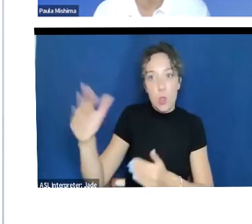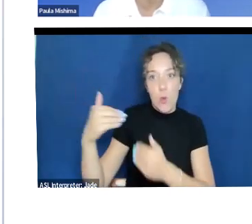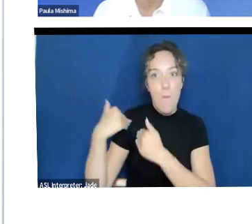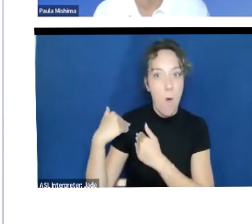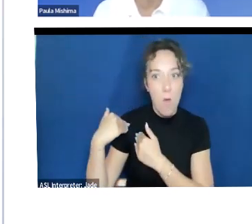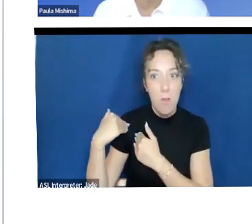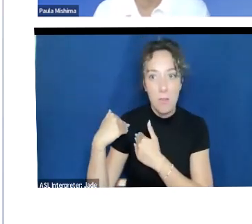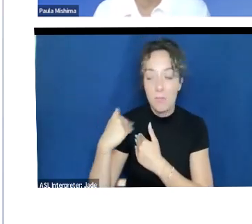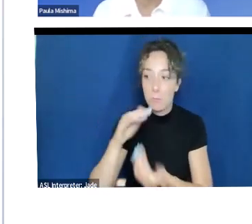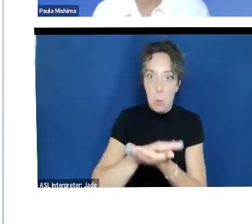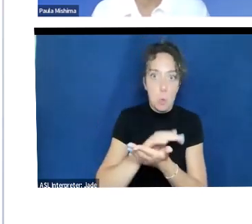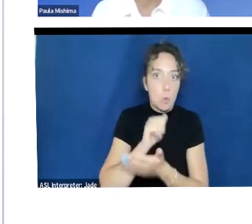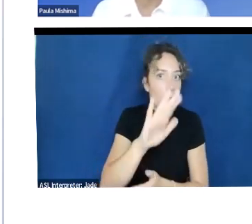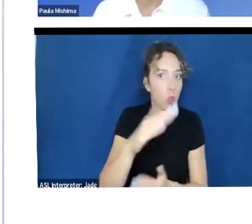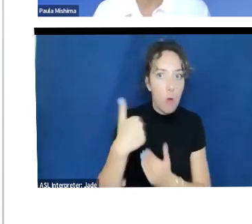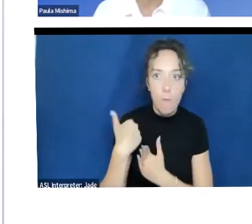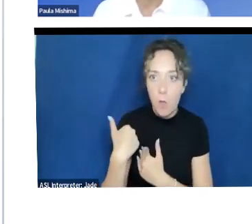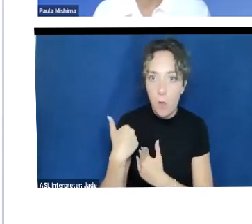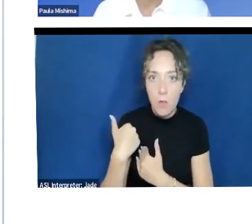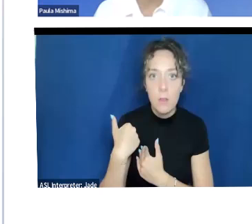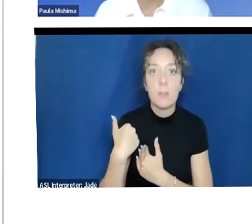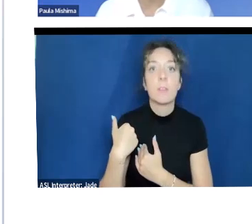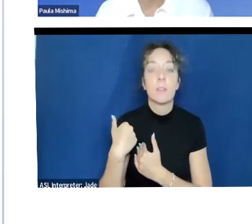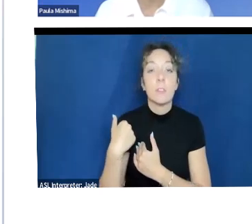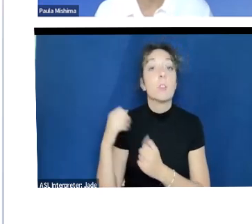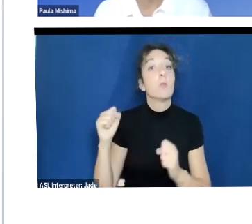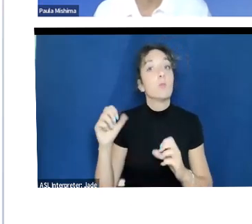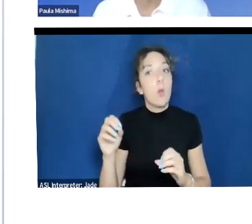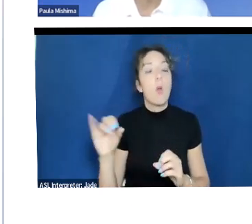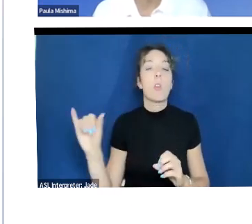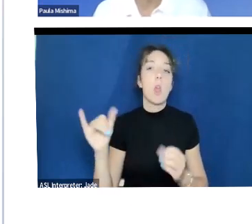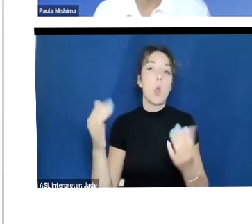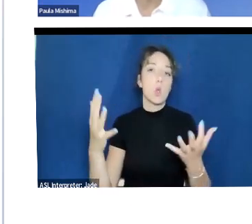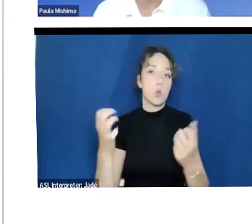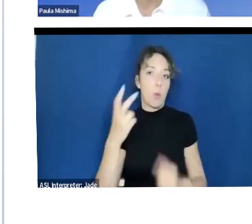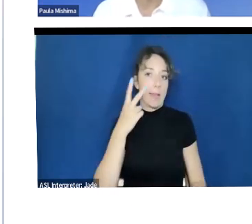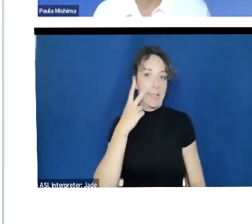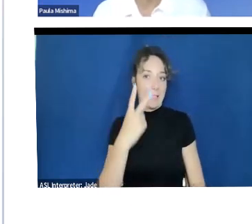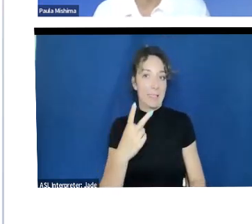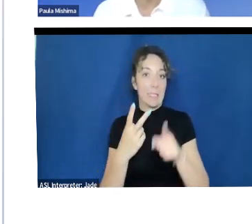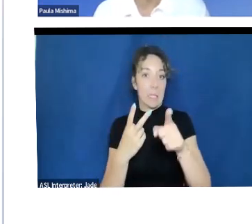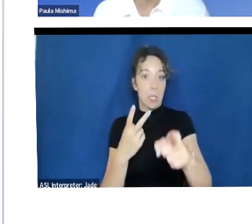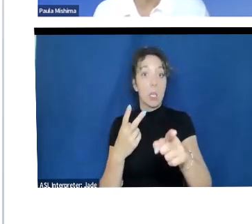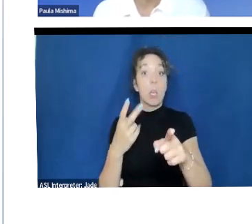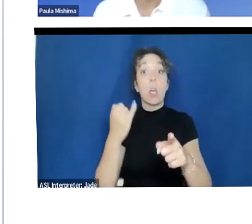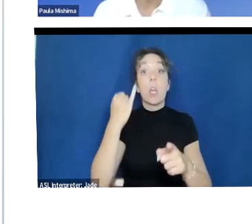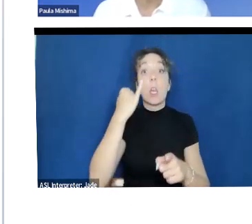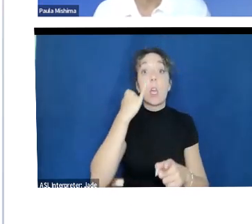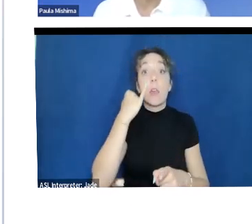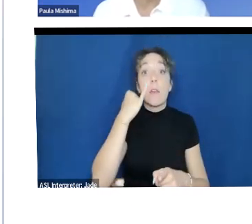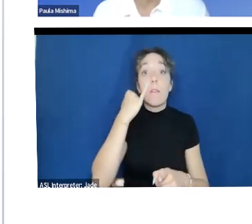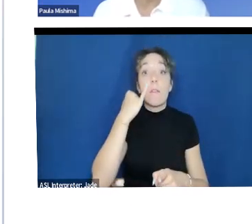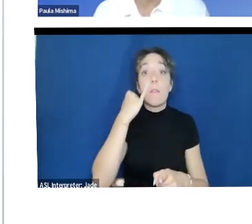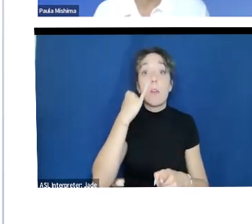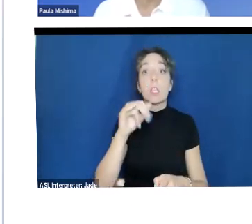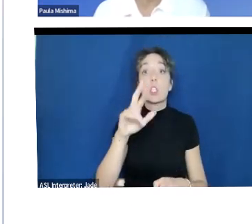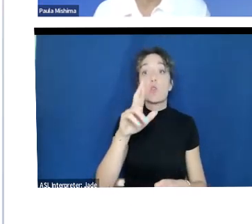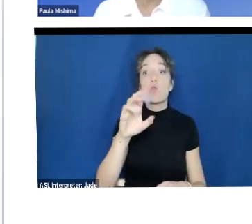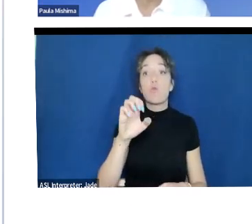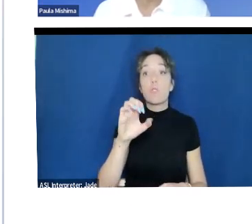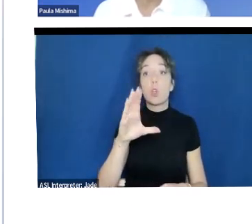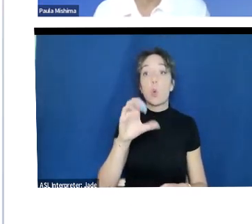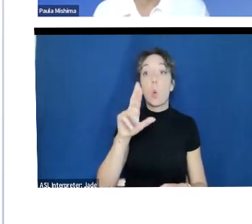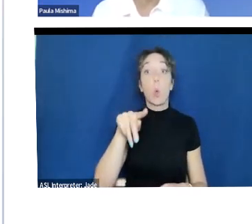fault of the school. So they also wanted to see that if these recouped days of